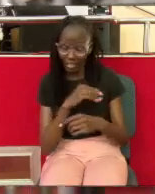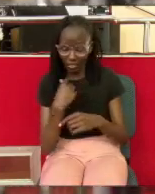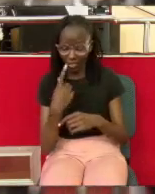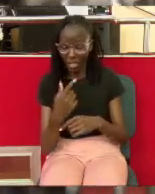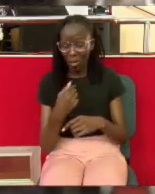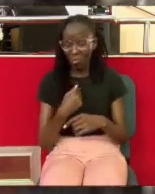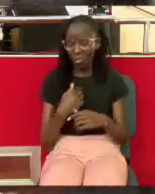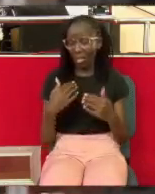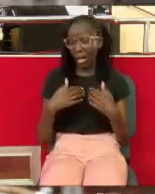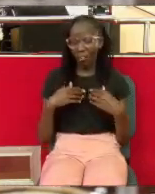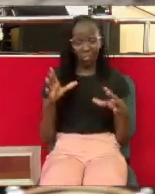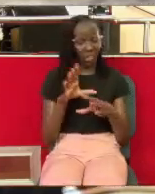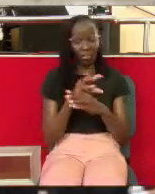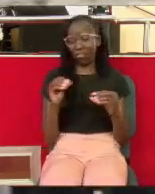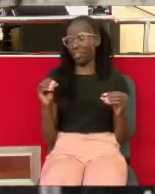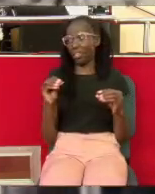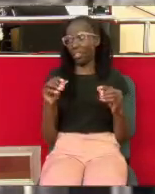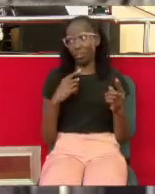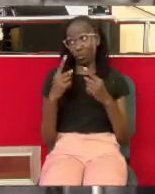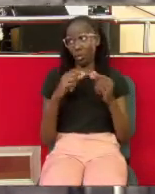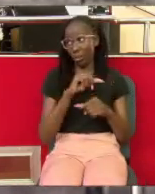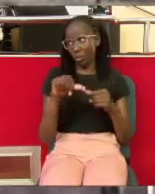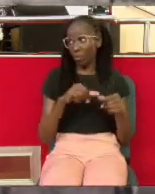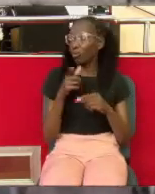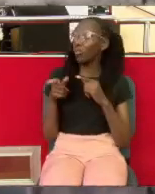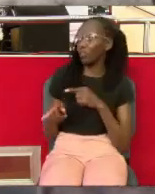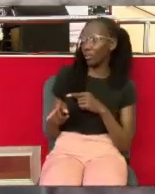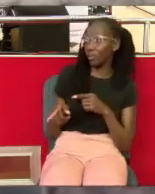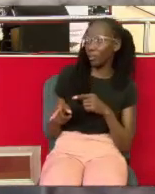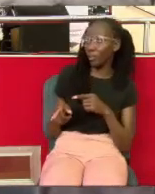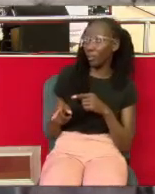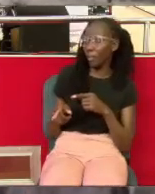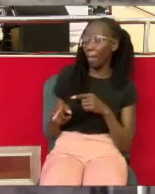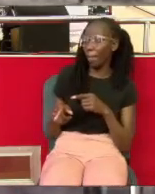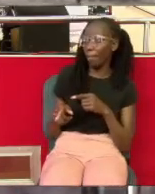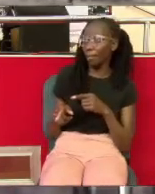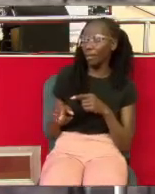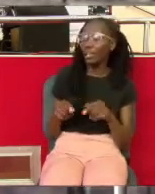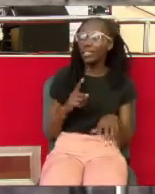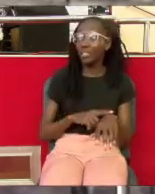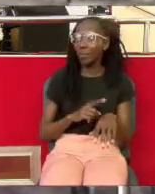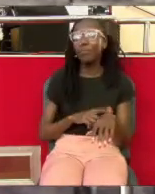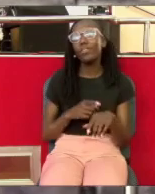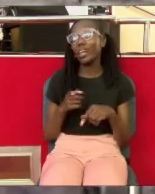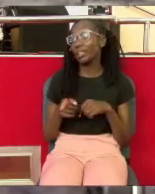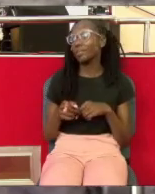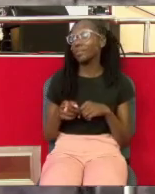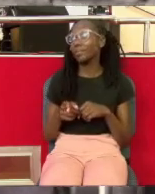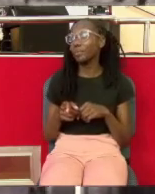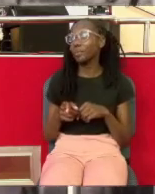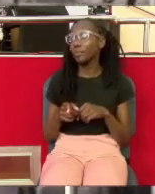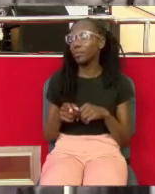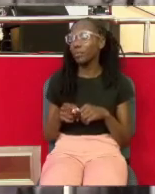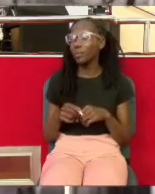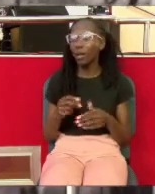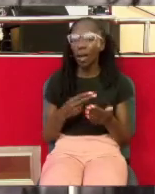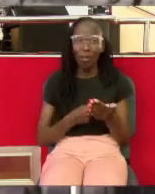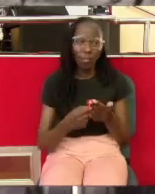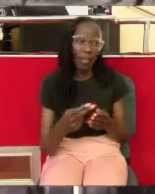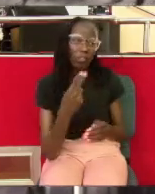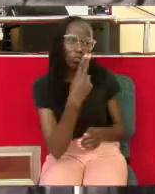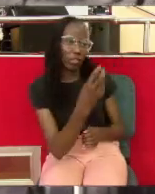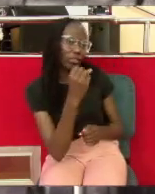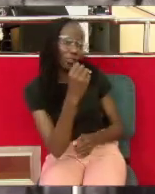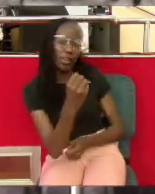person. And the Pharisees at that moment, in verse 25 they